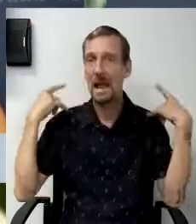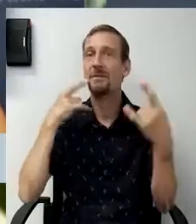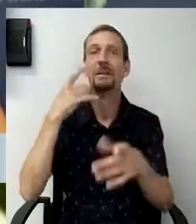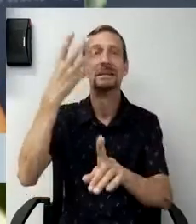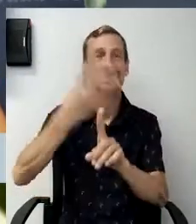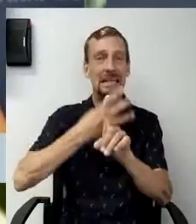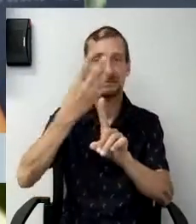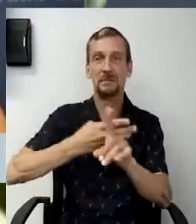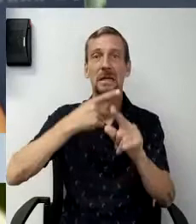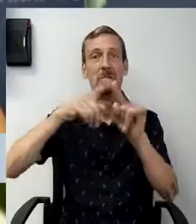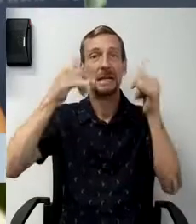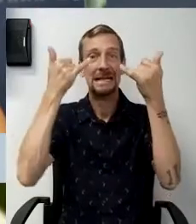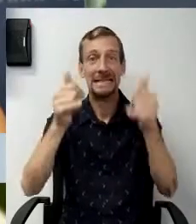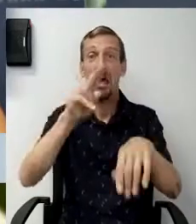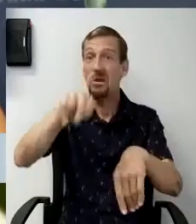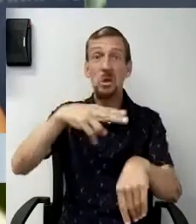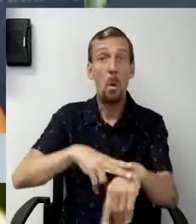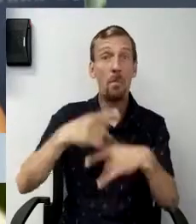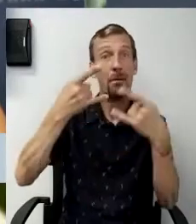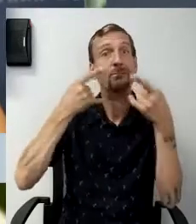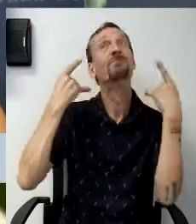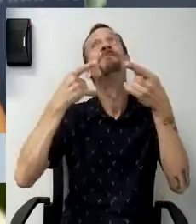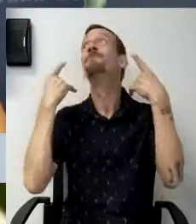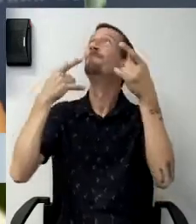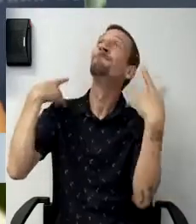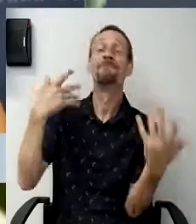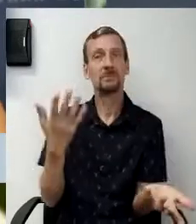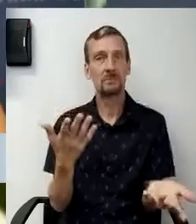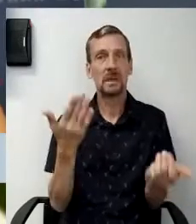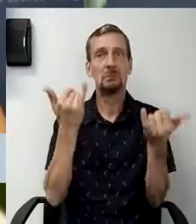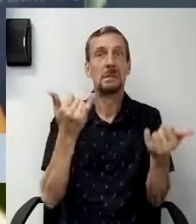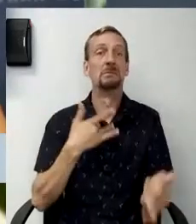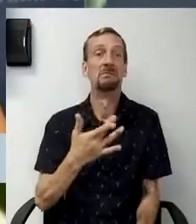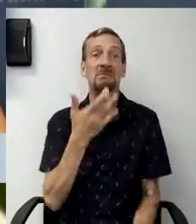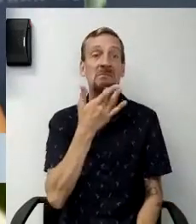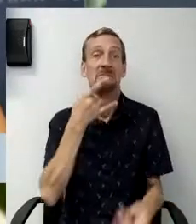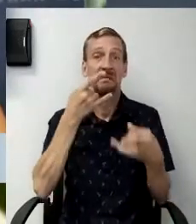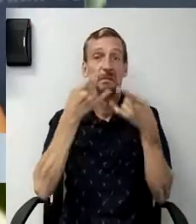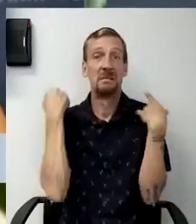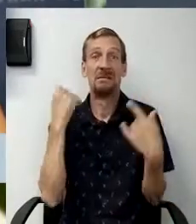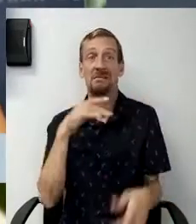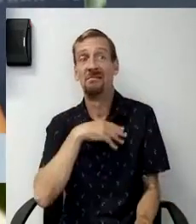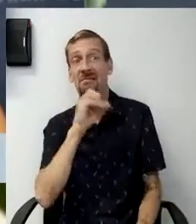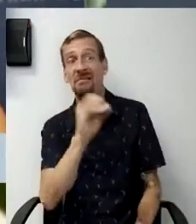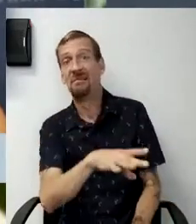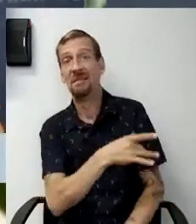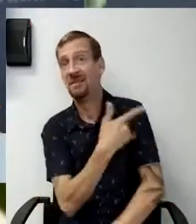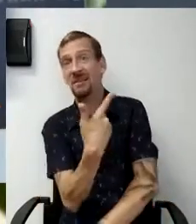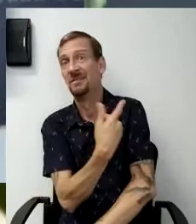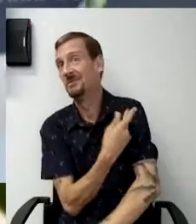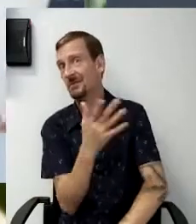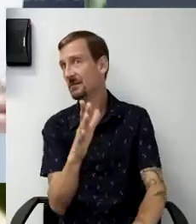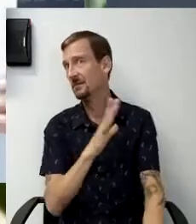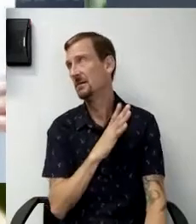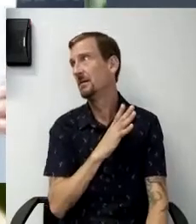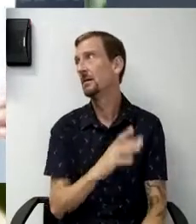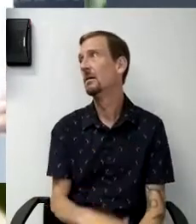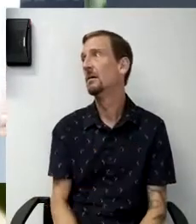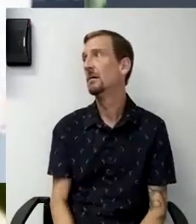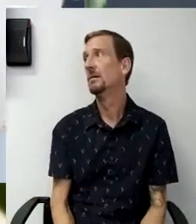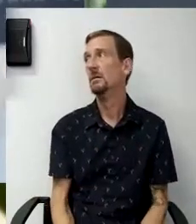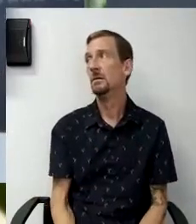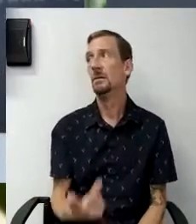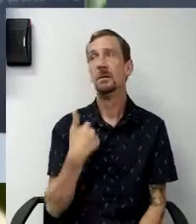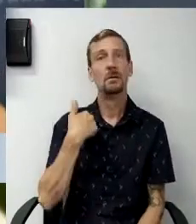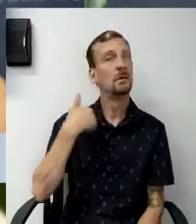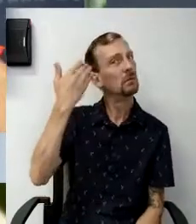all we do. And so Right. now people might be so accustomed, I'll just wear a mask. I know I can do that now. I don't